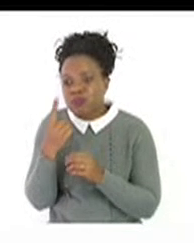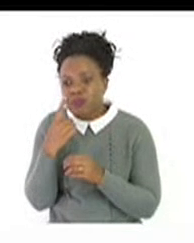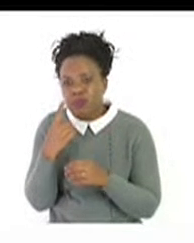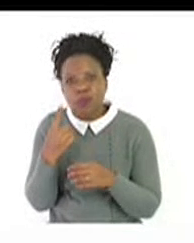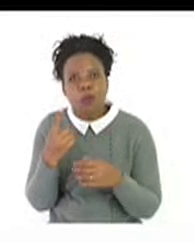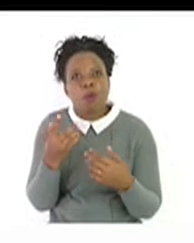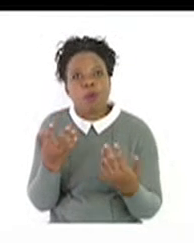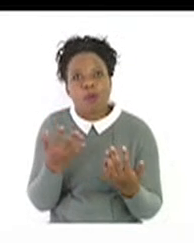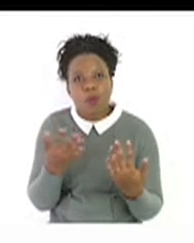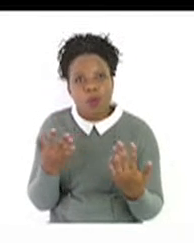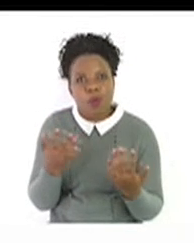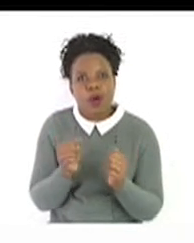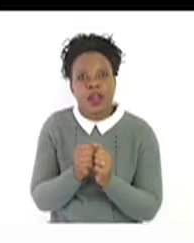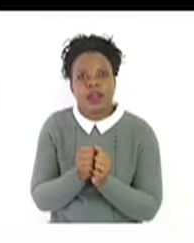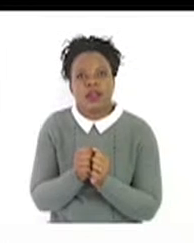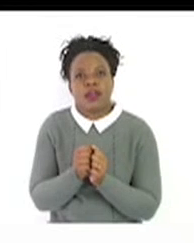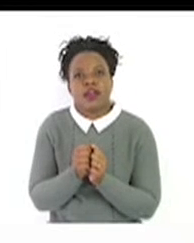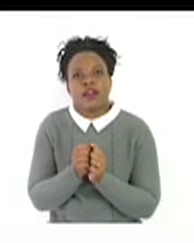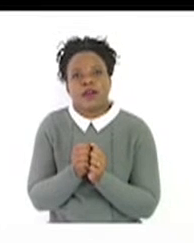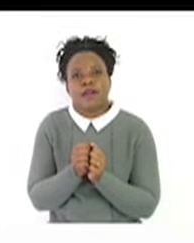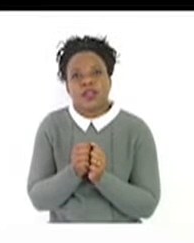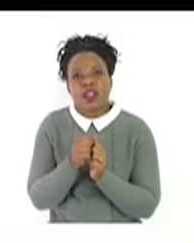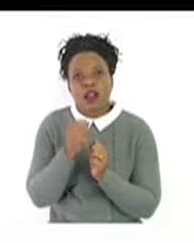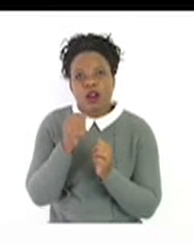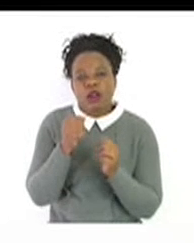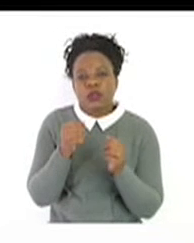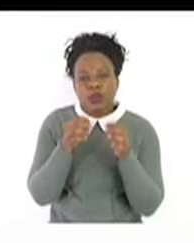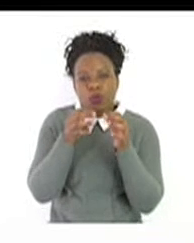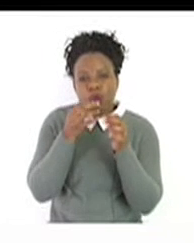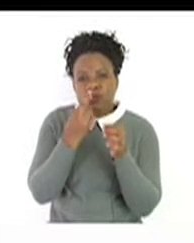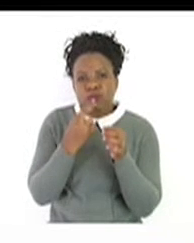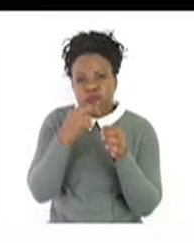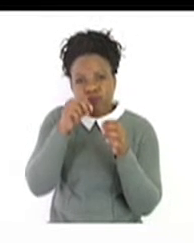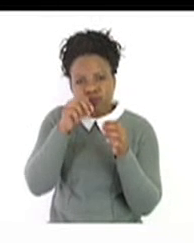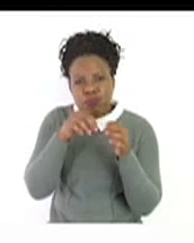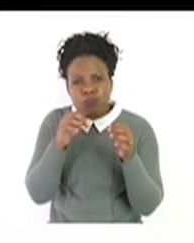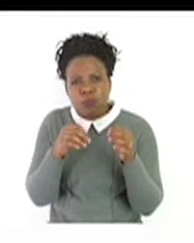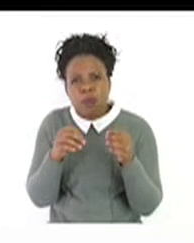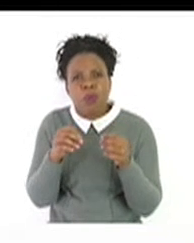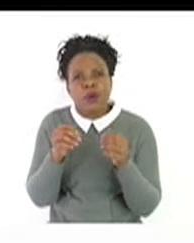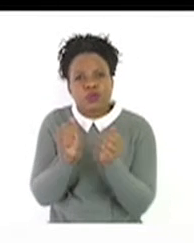down 10 plural form nouns from the passage.